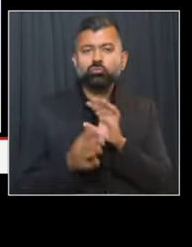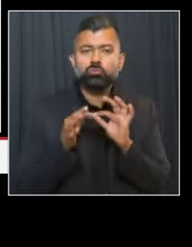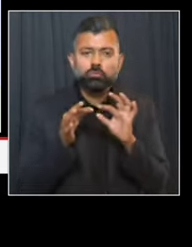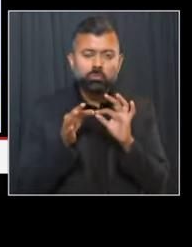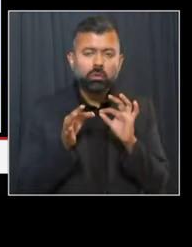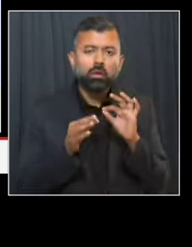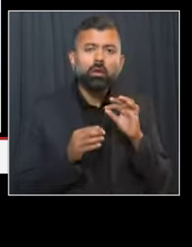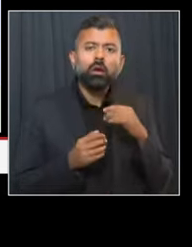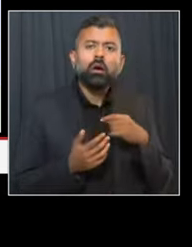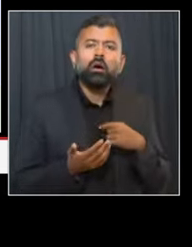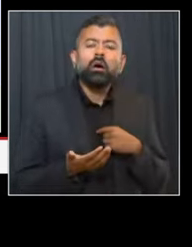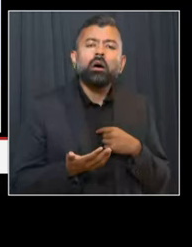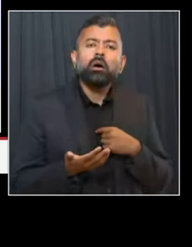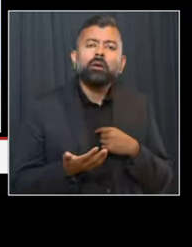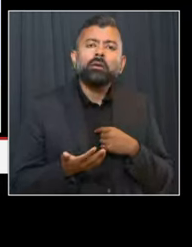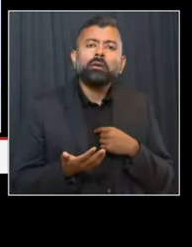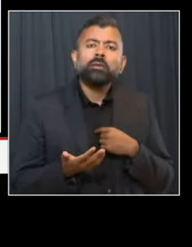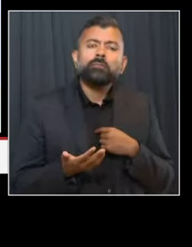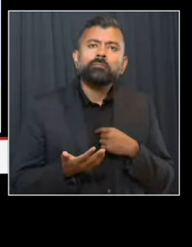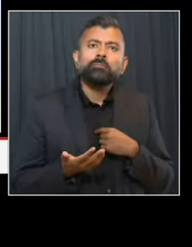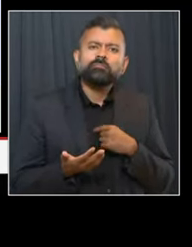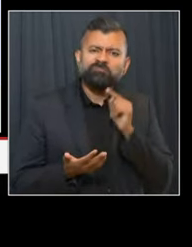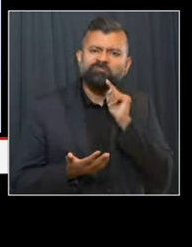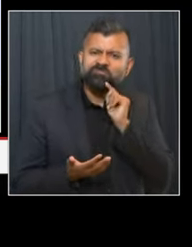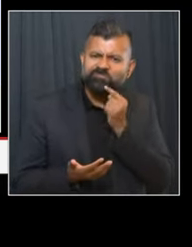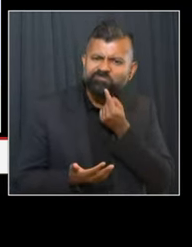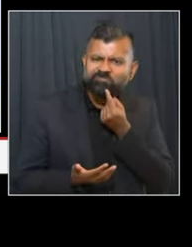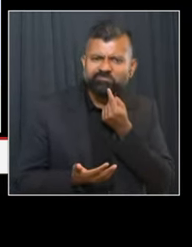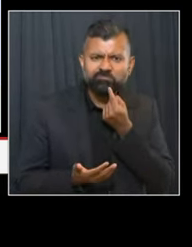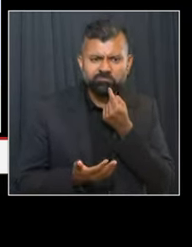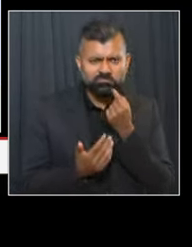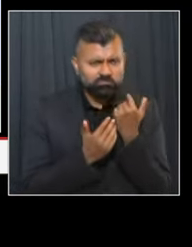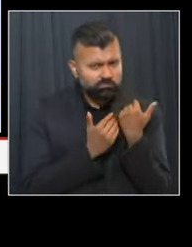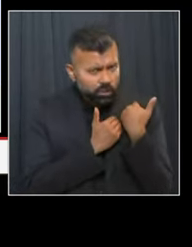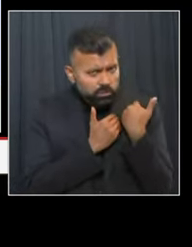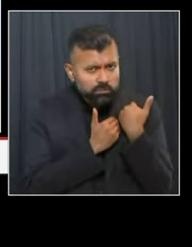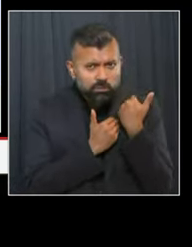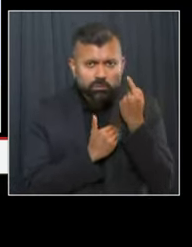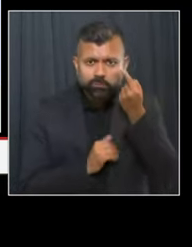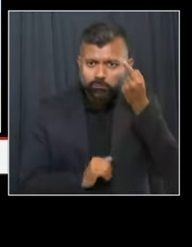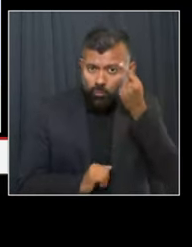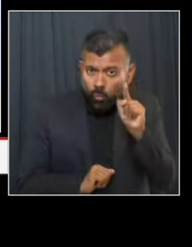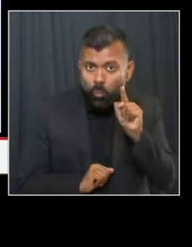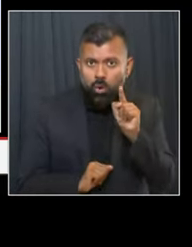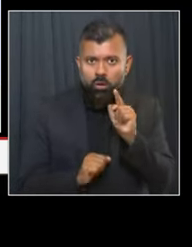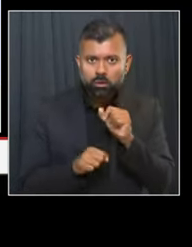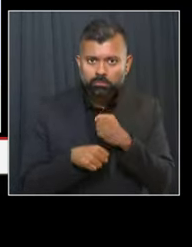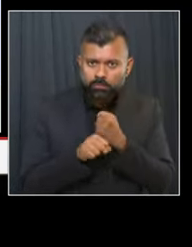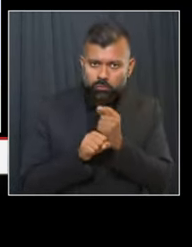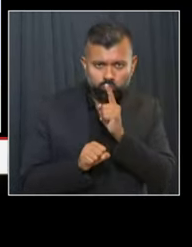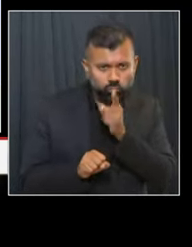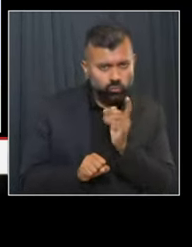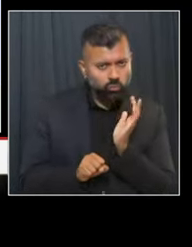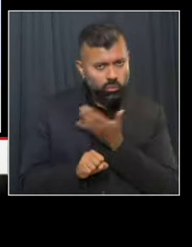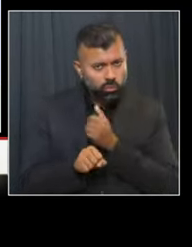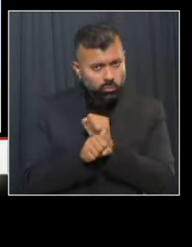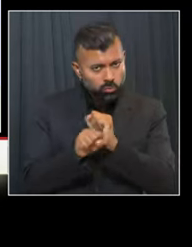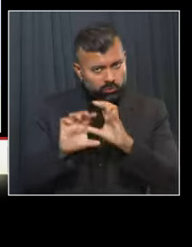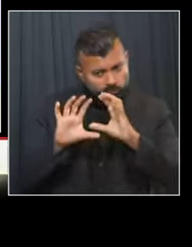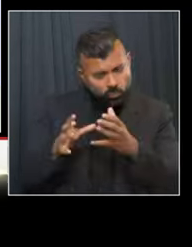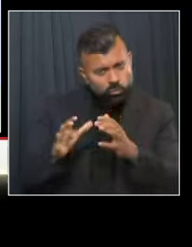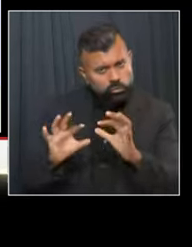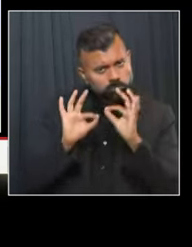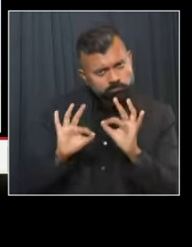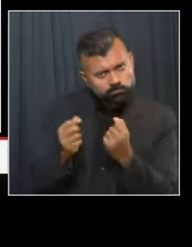seriously our obligations to our workforce, and our workforce has worked with us during the